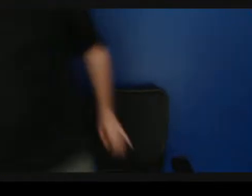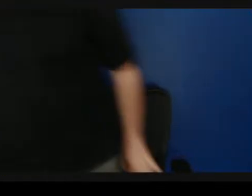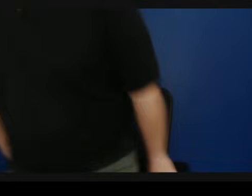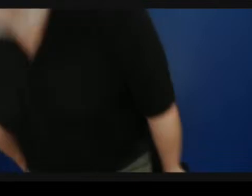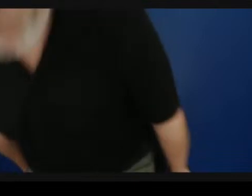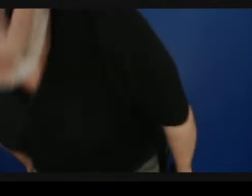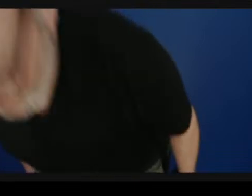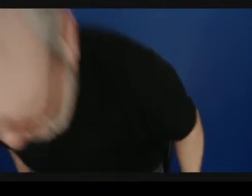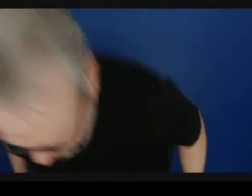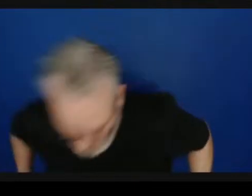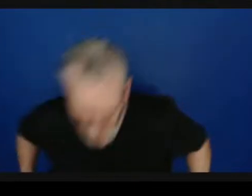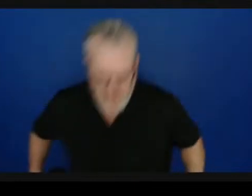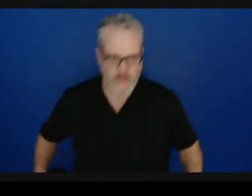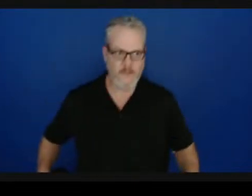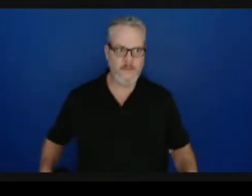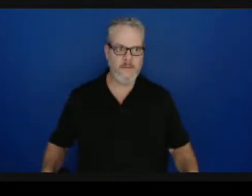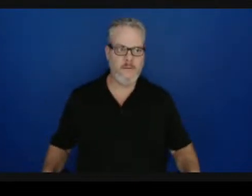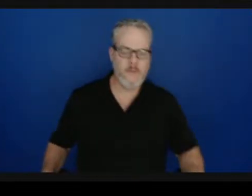here.